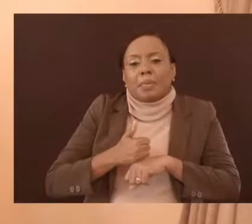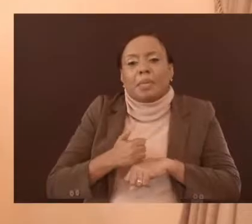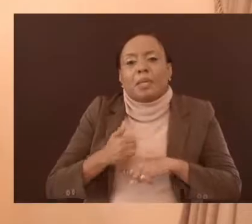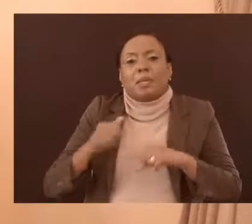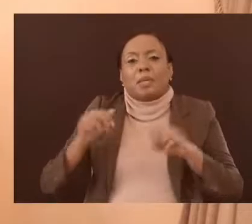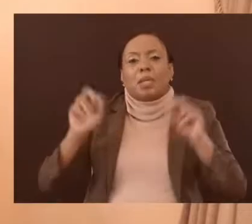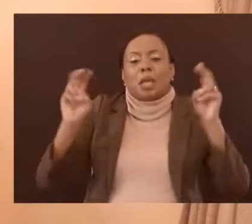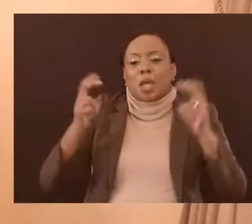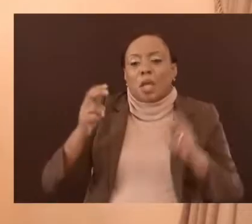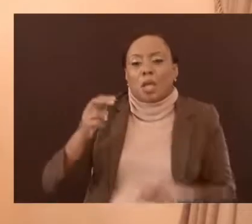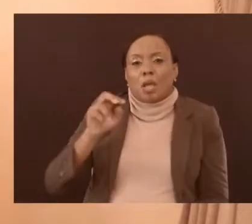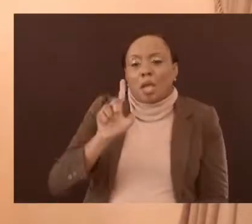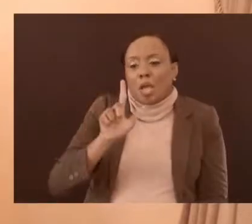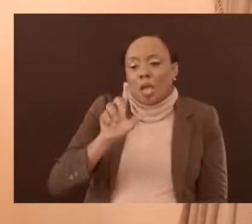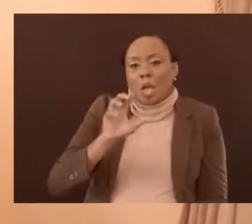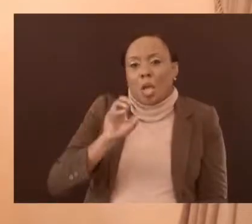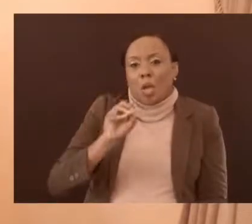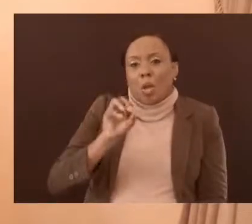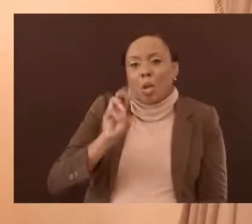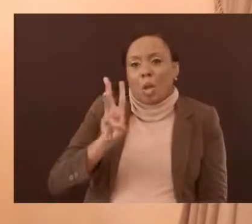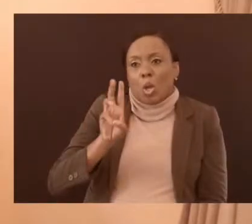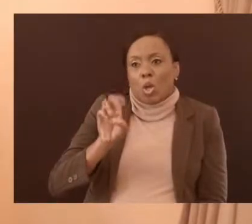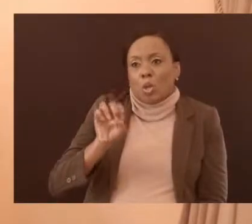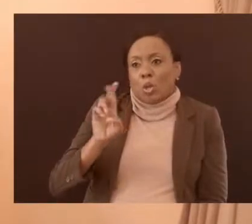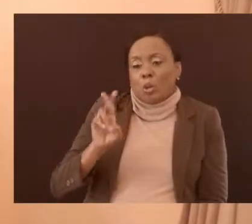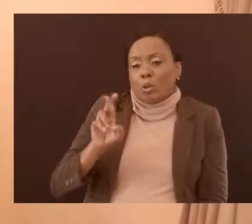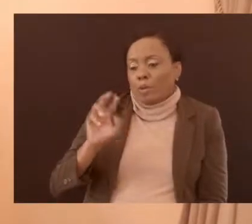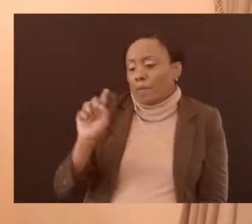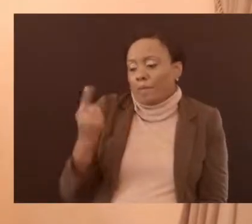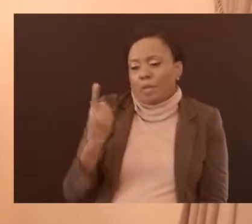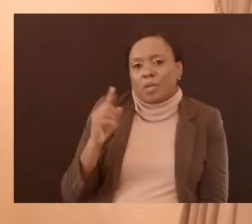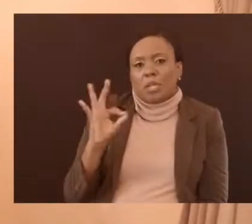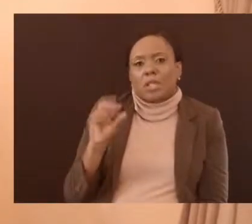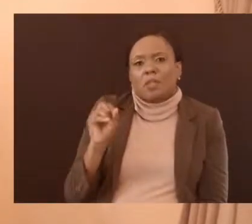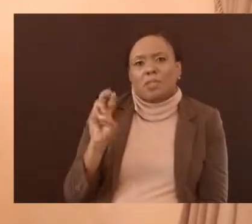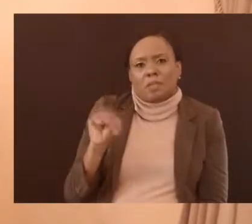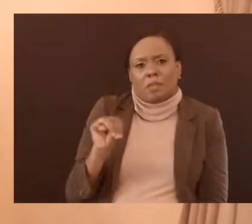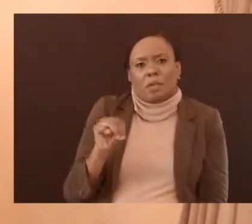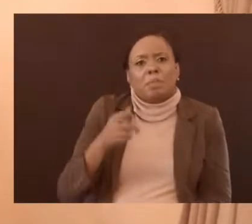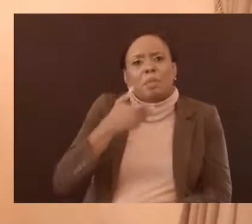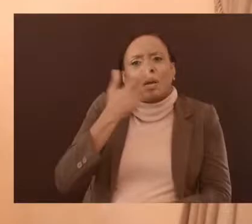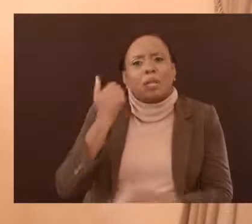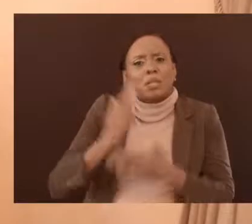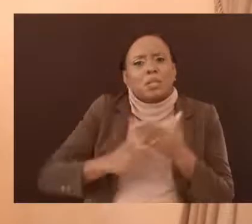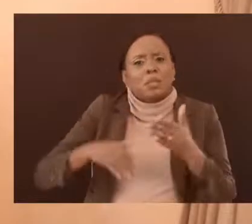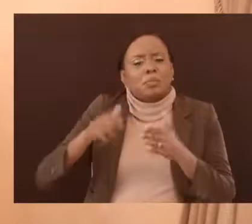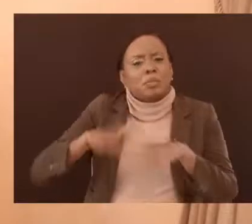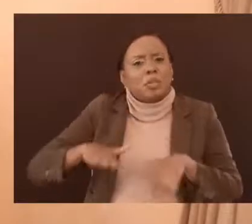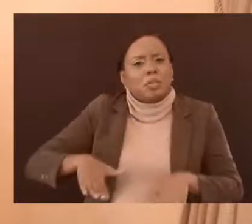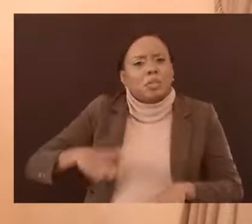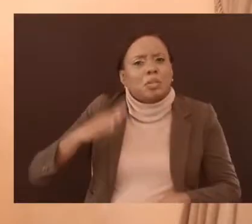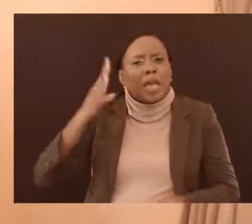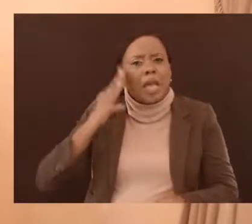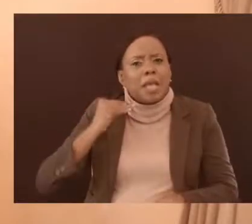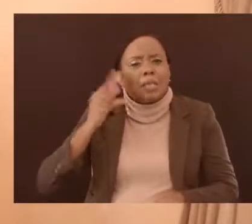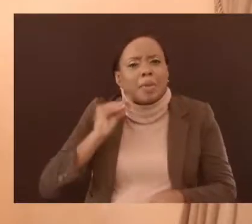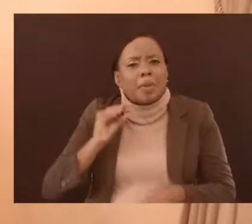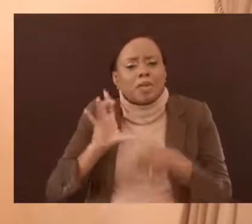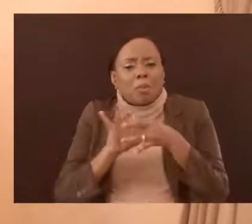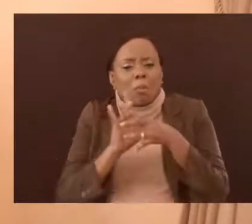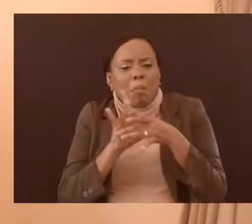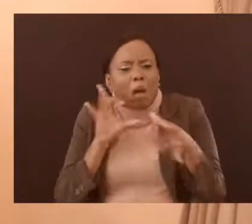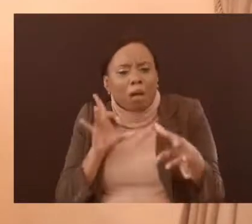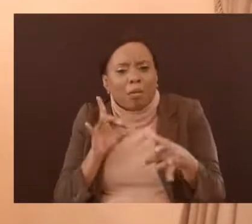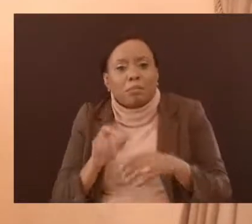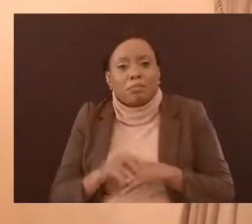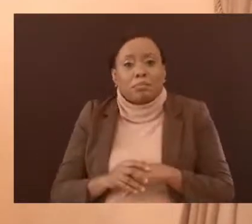order to deal with some of the deficits that the children came to them experiencing. So the ministry is fully